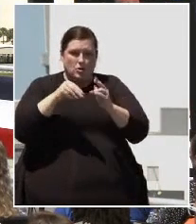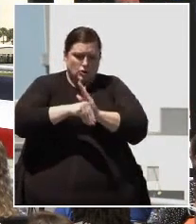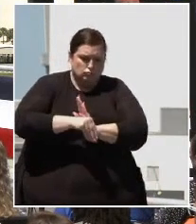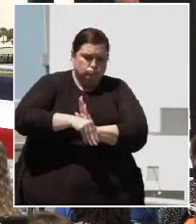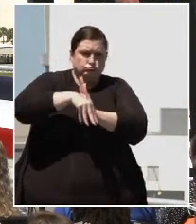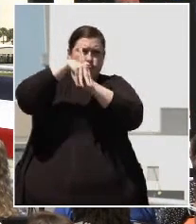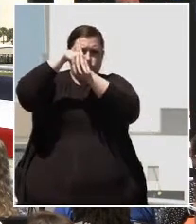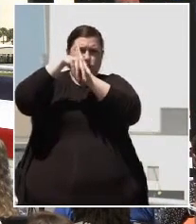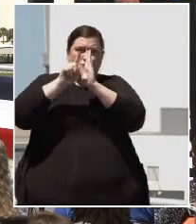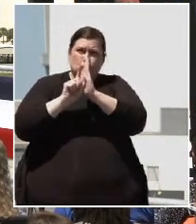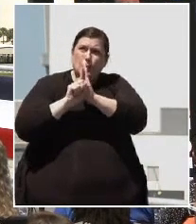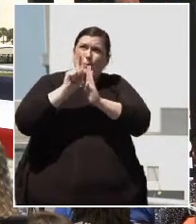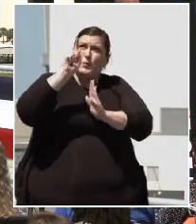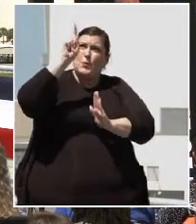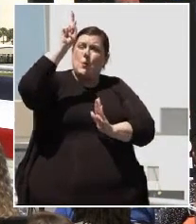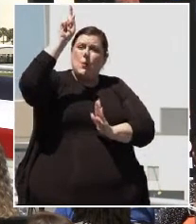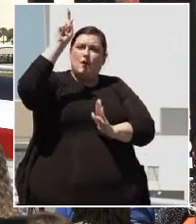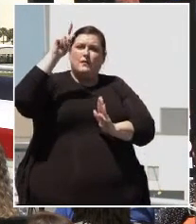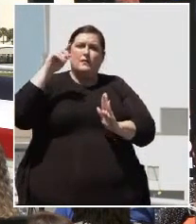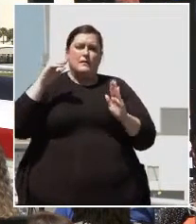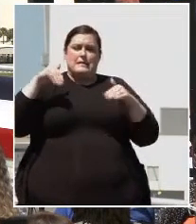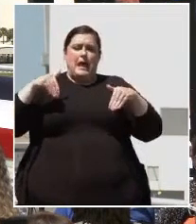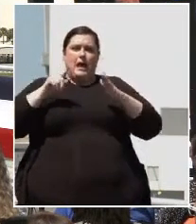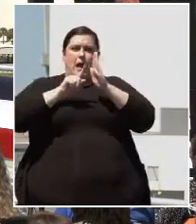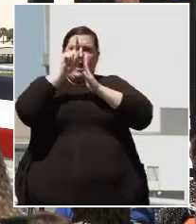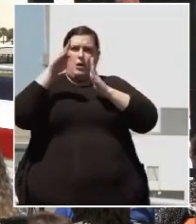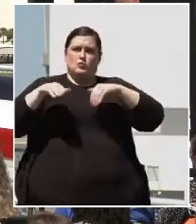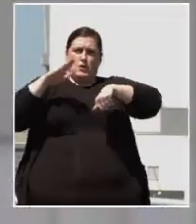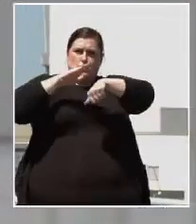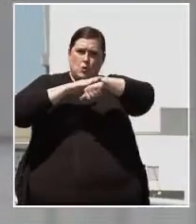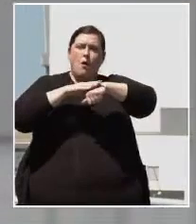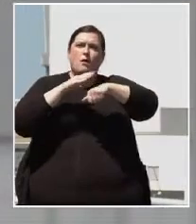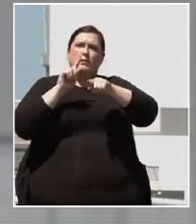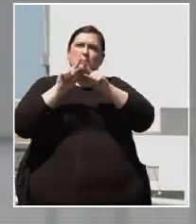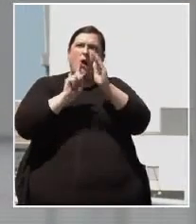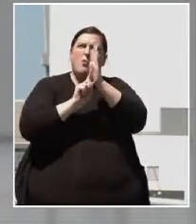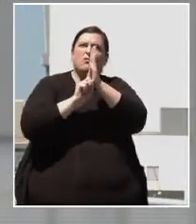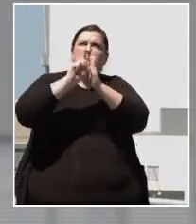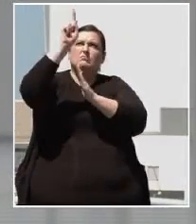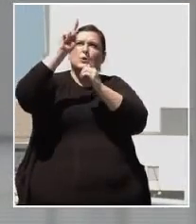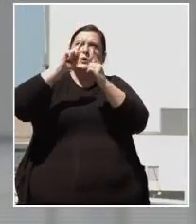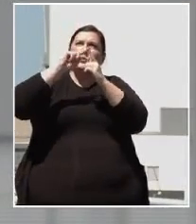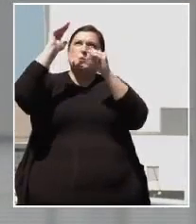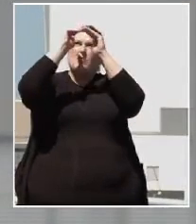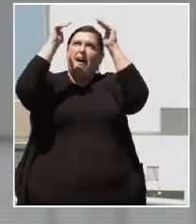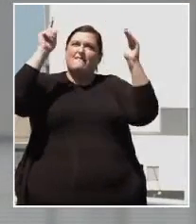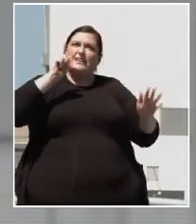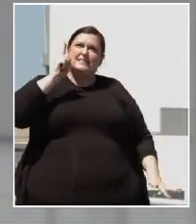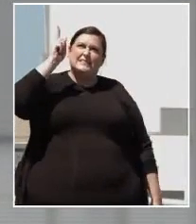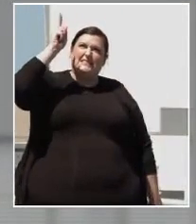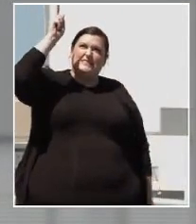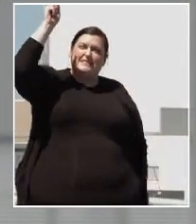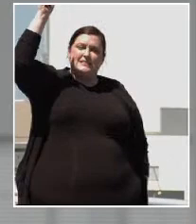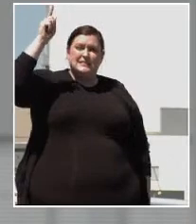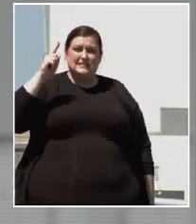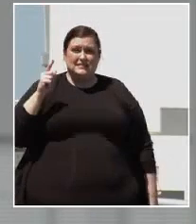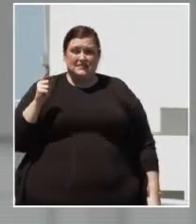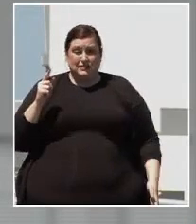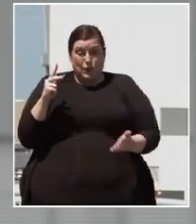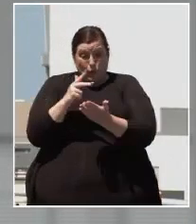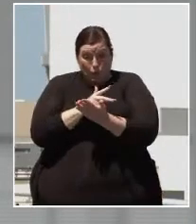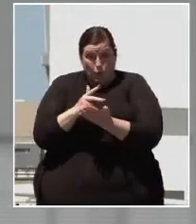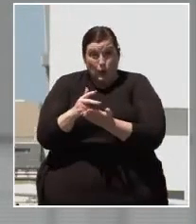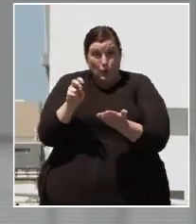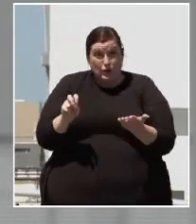Propel and uncrewed Artemis one into the heavens and after this 3-week journey of over a million